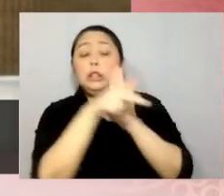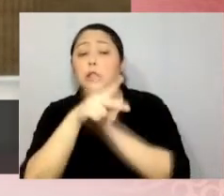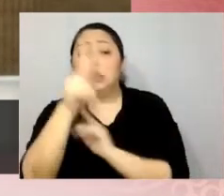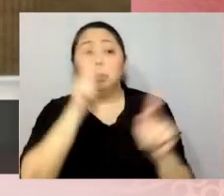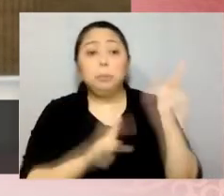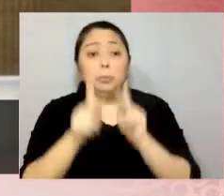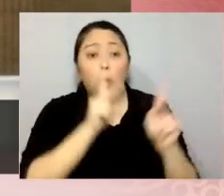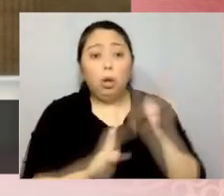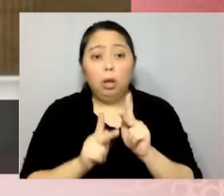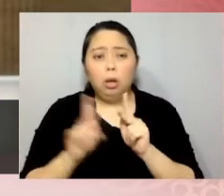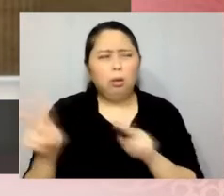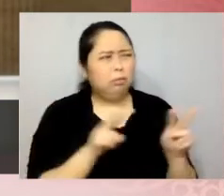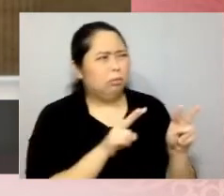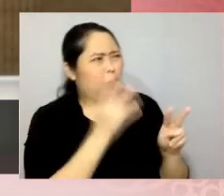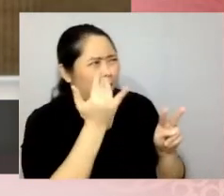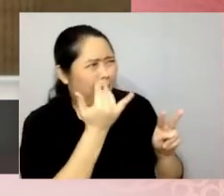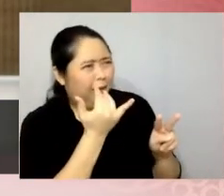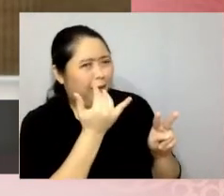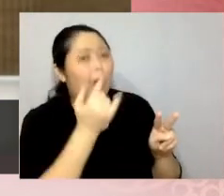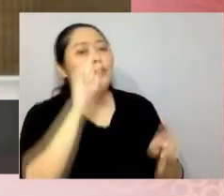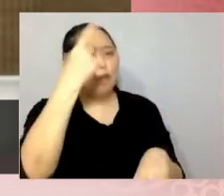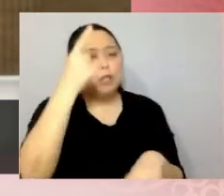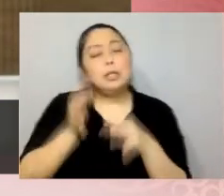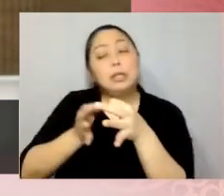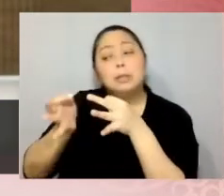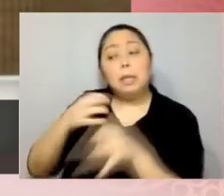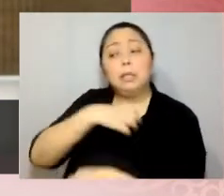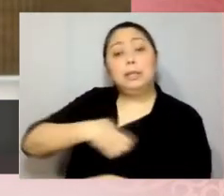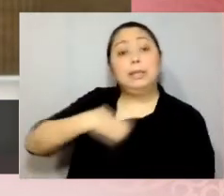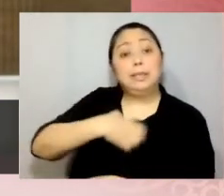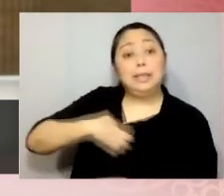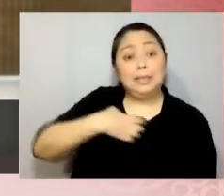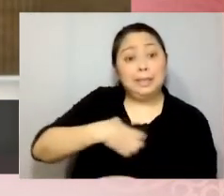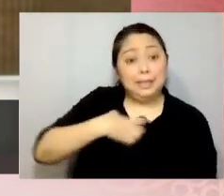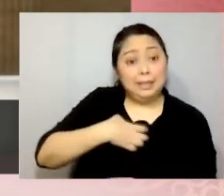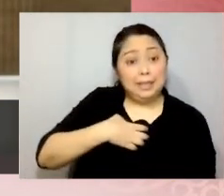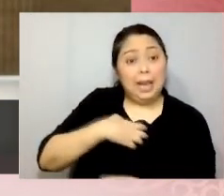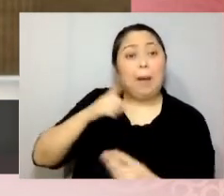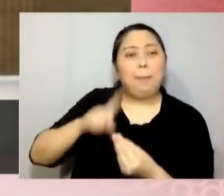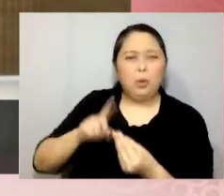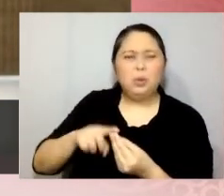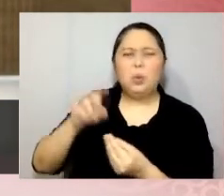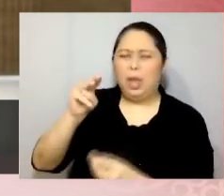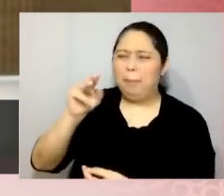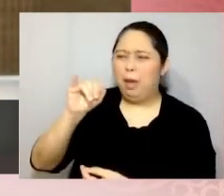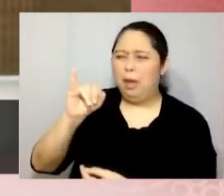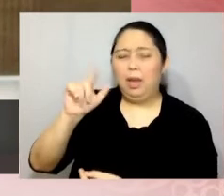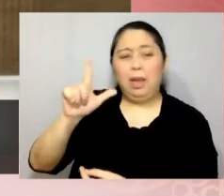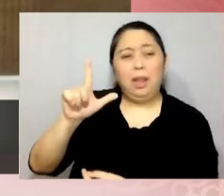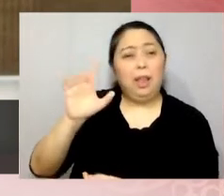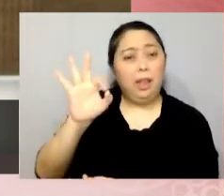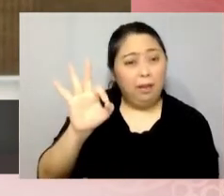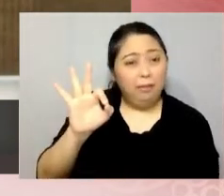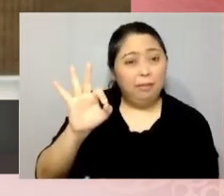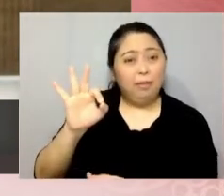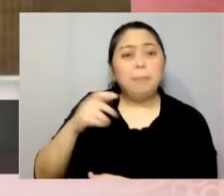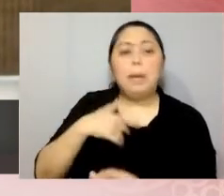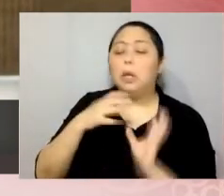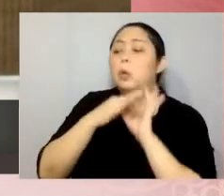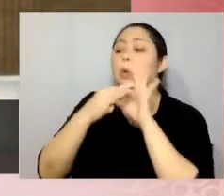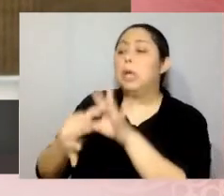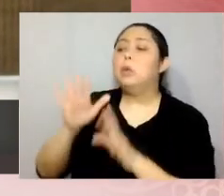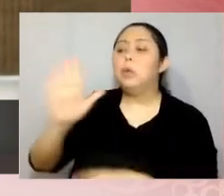or not, kasi wala hong maniniwala doon. So yung ideology na to kinocover doon sa legitimate na grievances ng